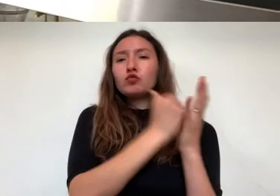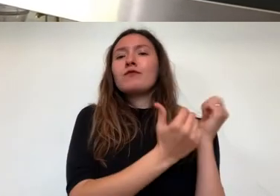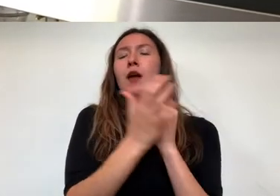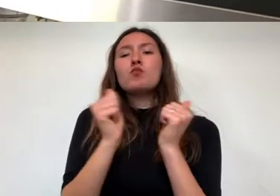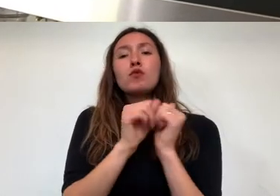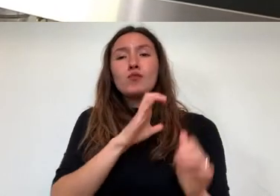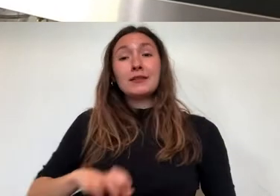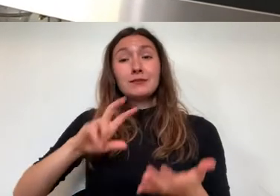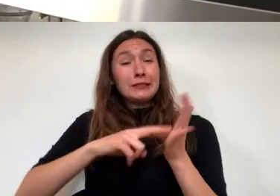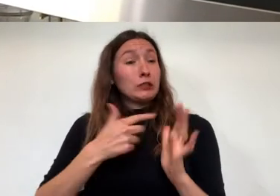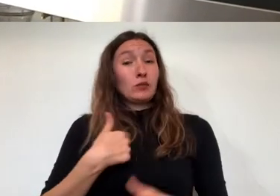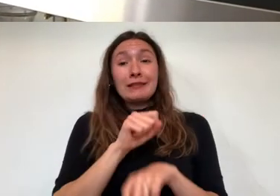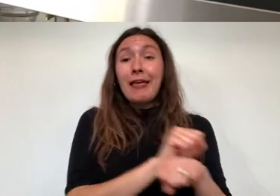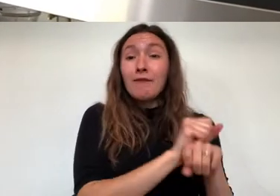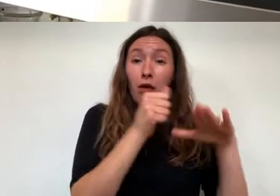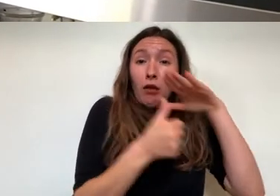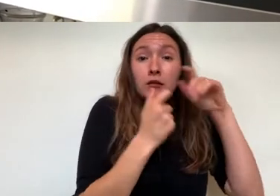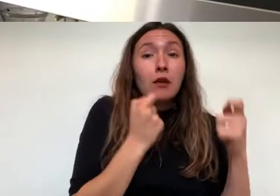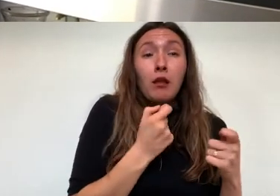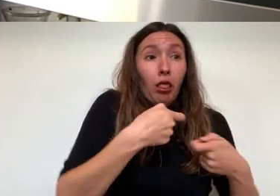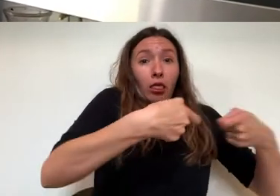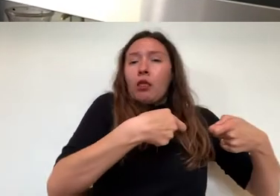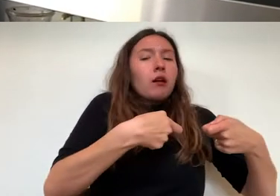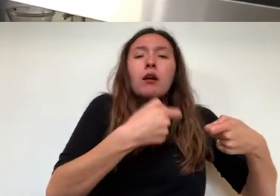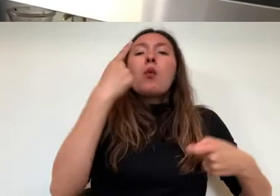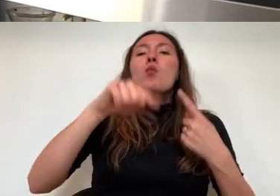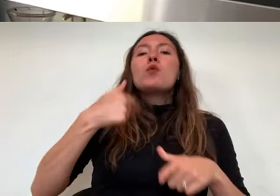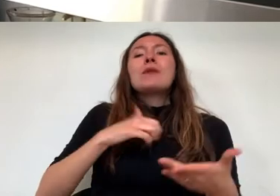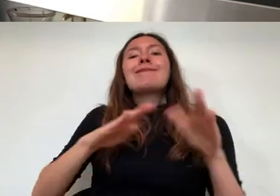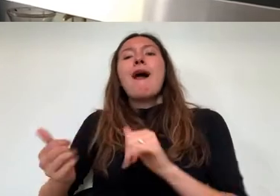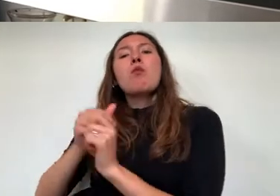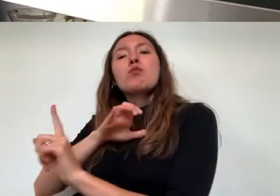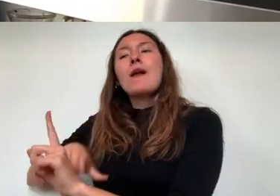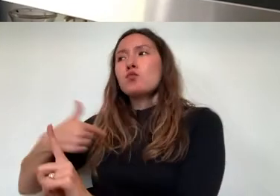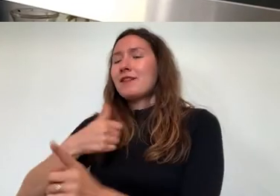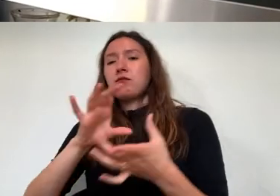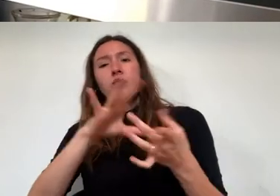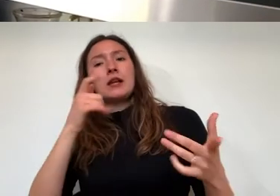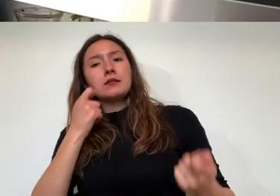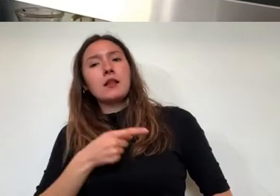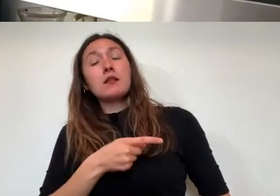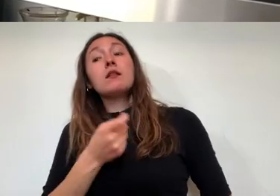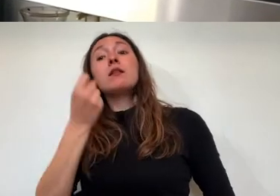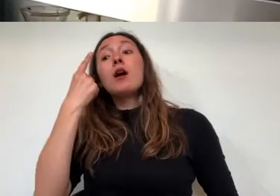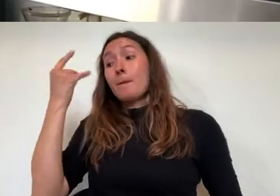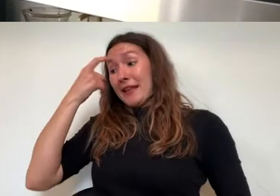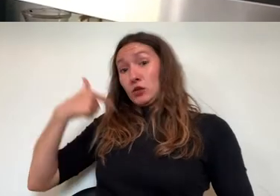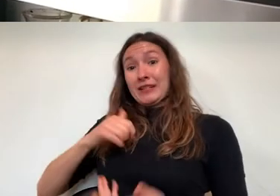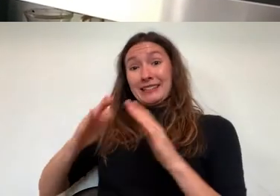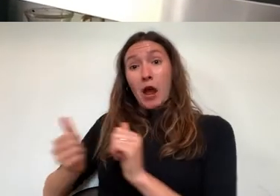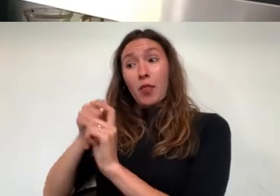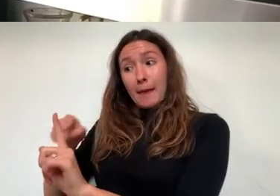lives. We're no longer slaves to sin. For when we died with Christ, we were set free from the power of sin. And since we died with Christ, we know we will